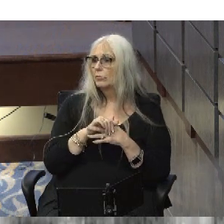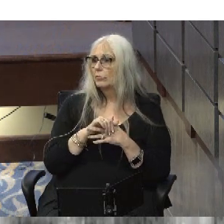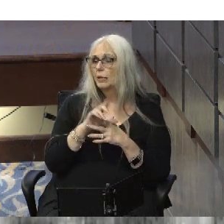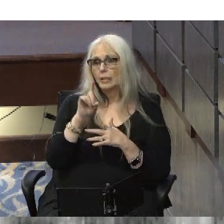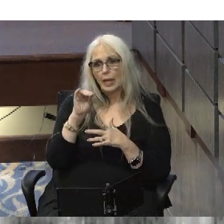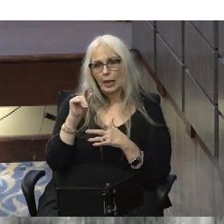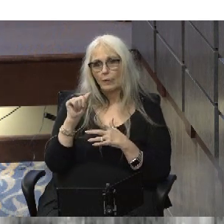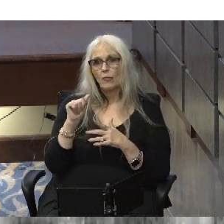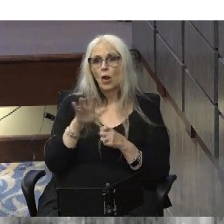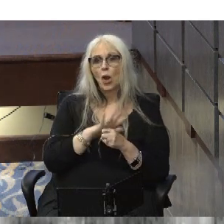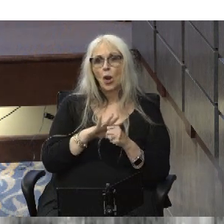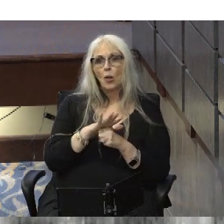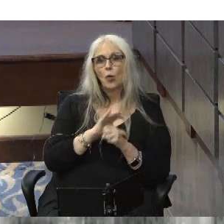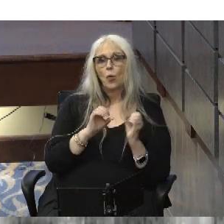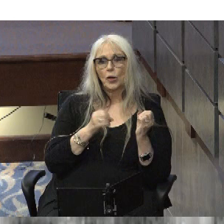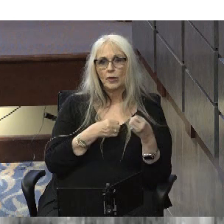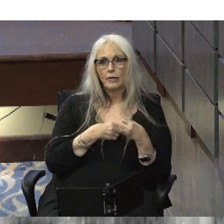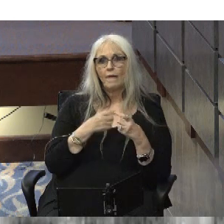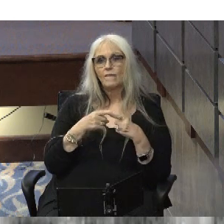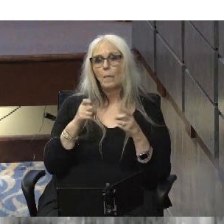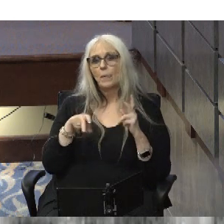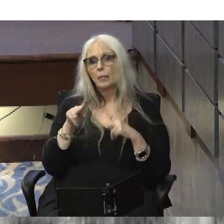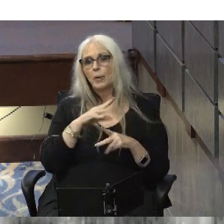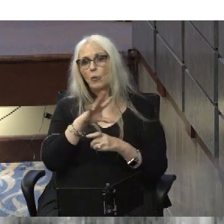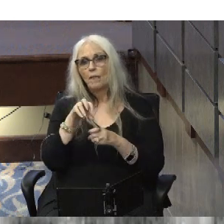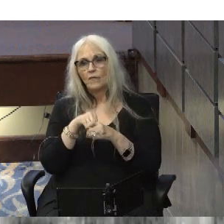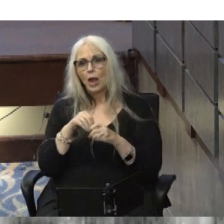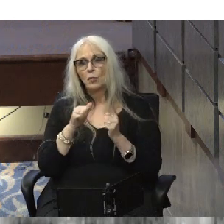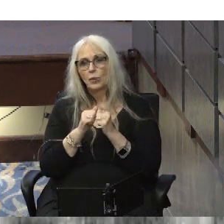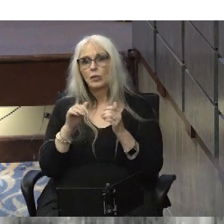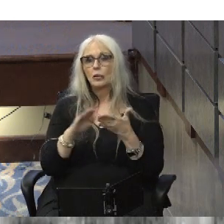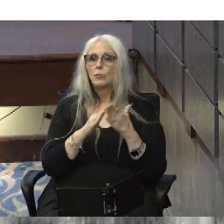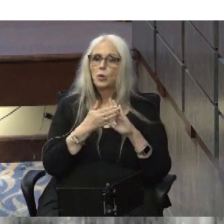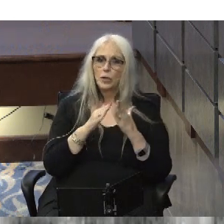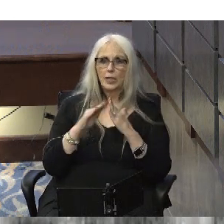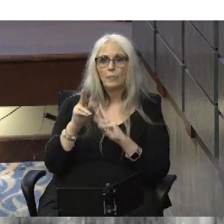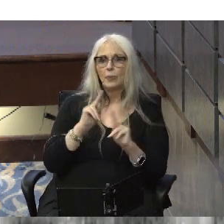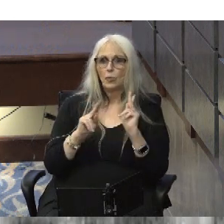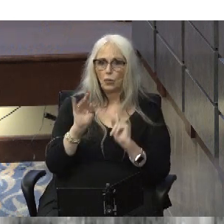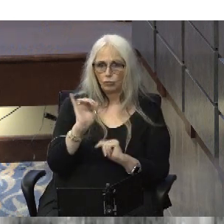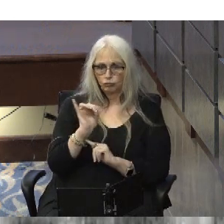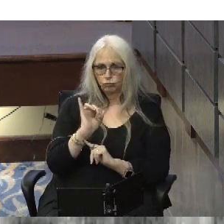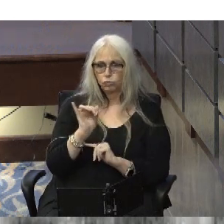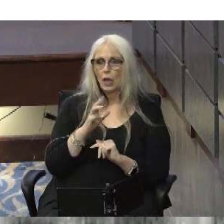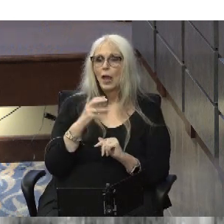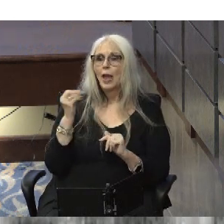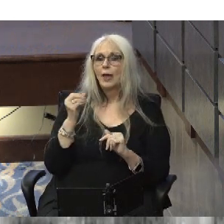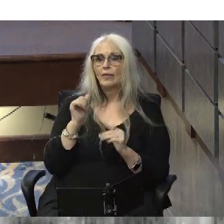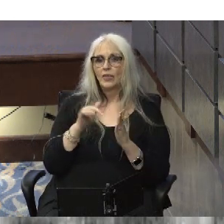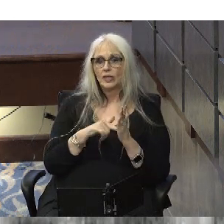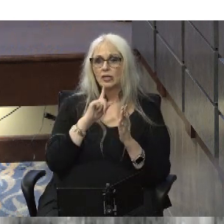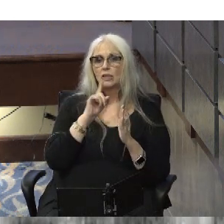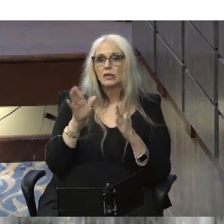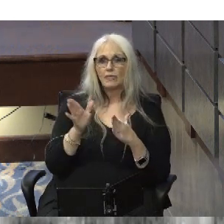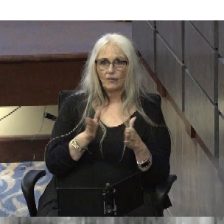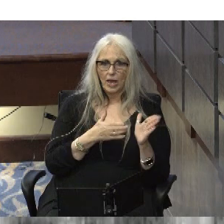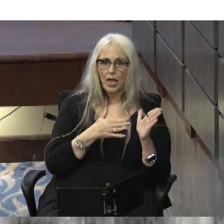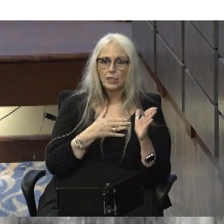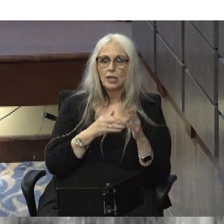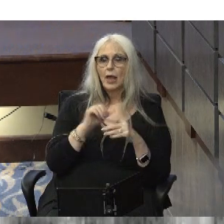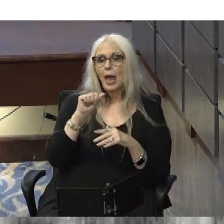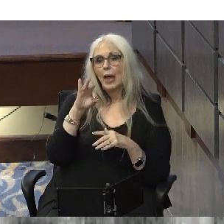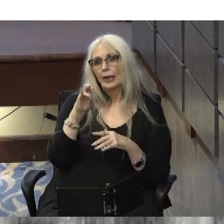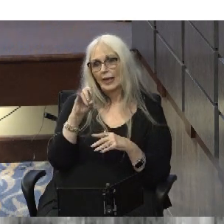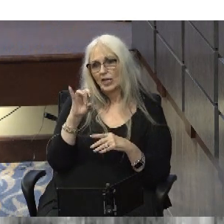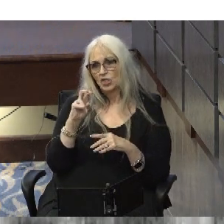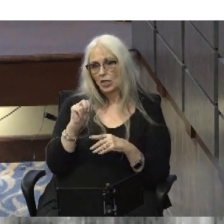local organizations, from stakeholders, and from the community. This is the allocation plan and the allocation of funding, and we'll flip